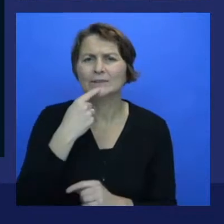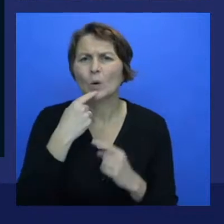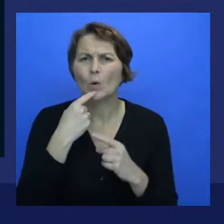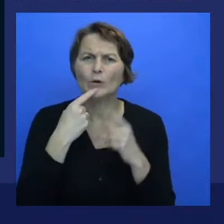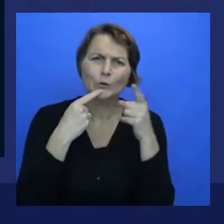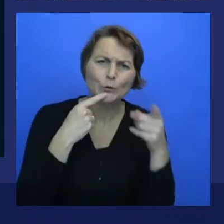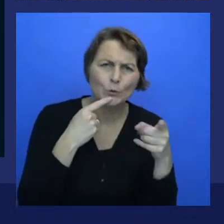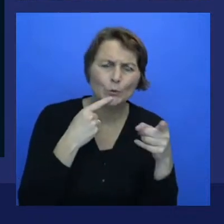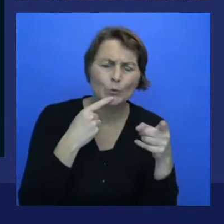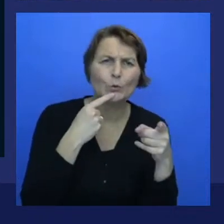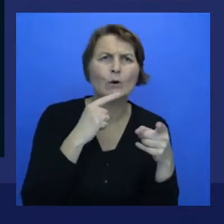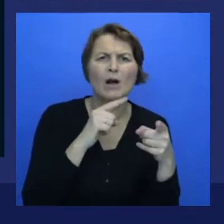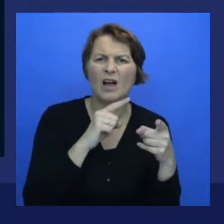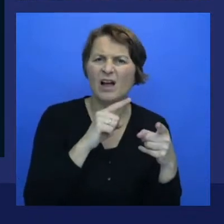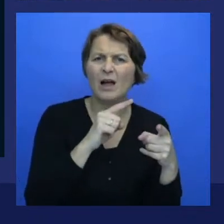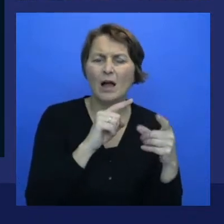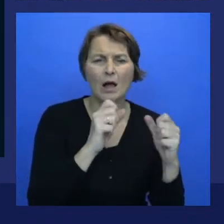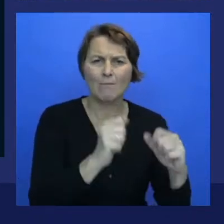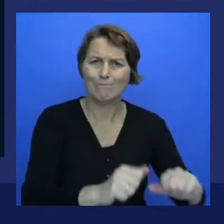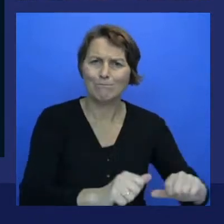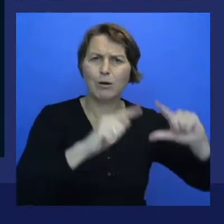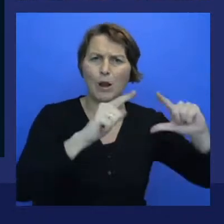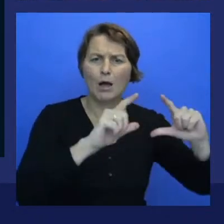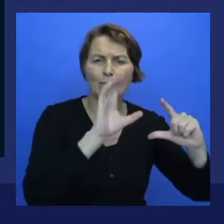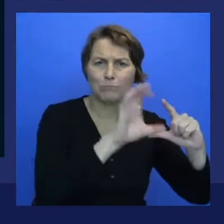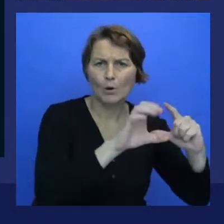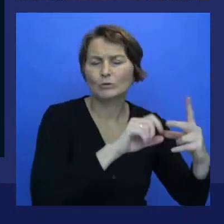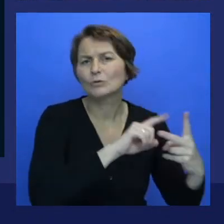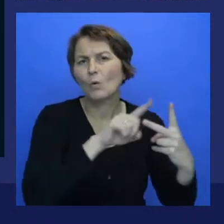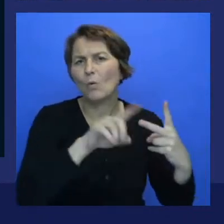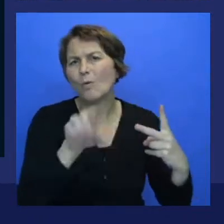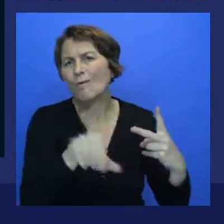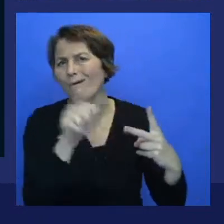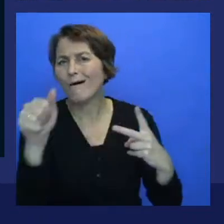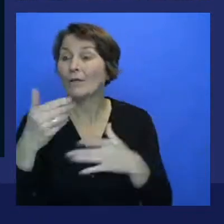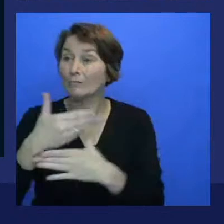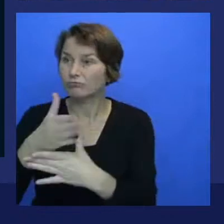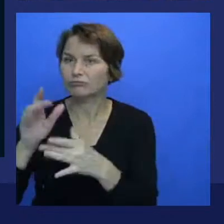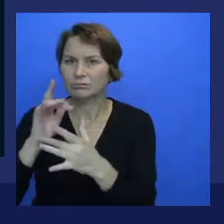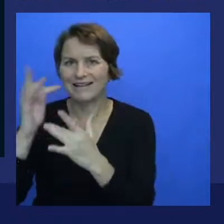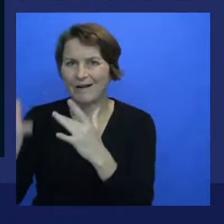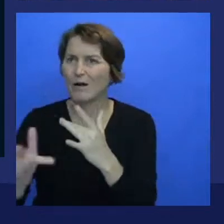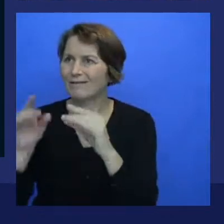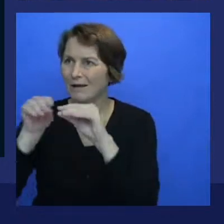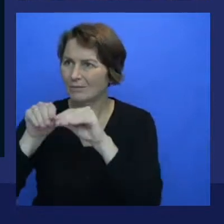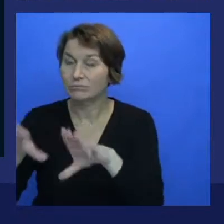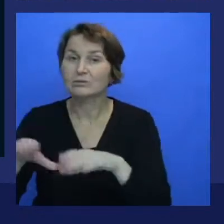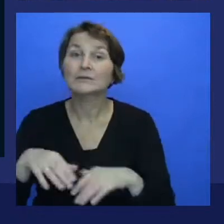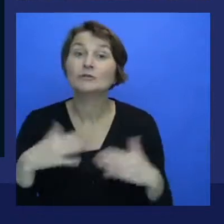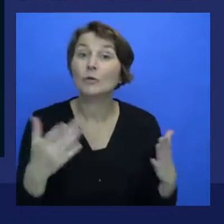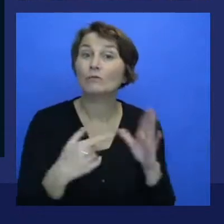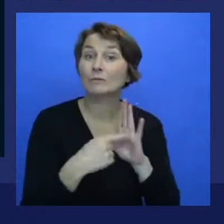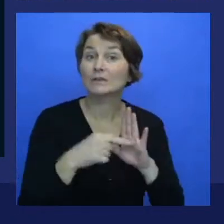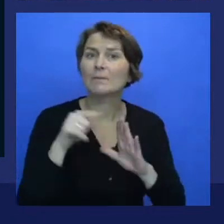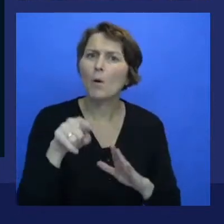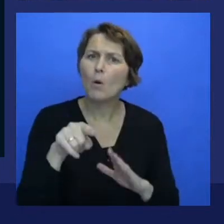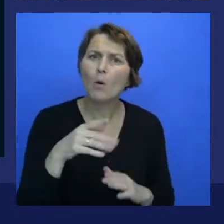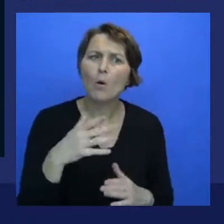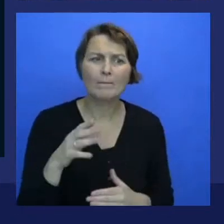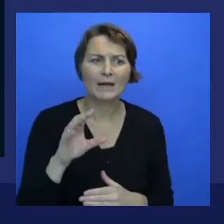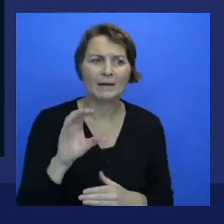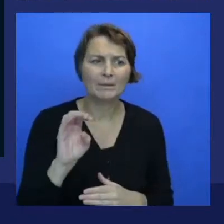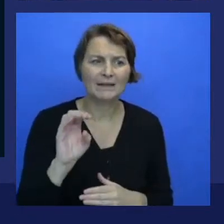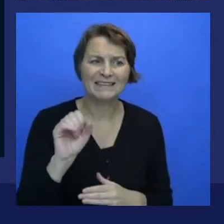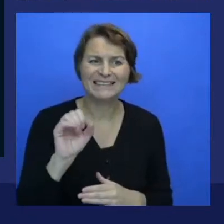a ton of people on your website, you can basically say, okay, hold on, Seth is doing something special here. I'm disabling the